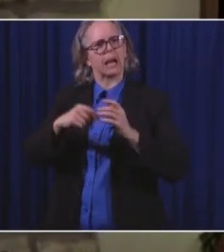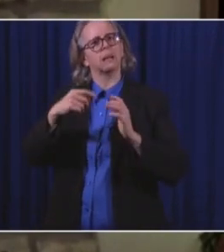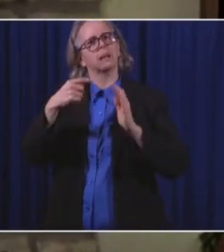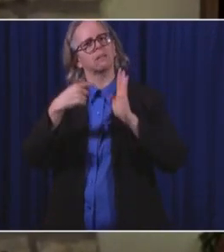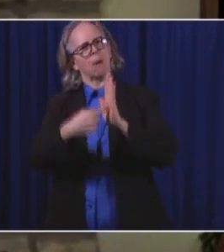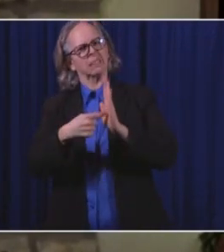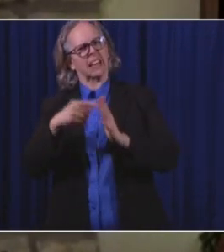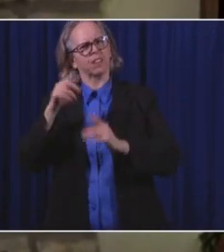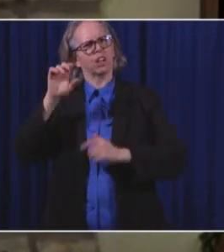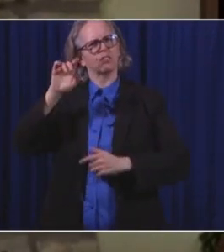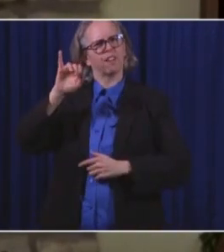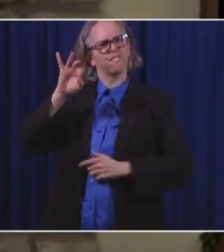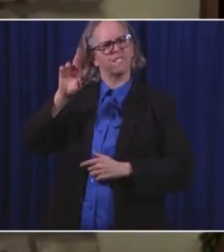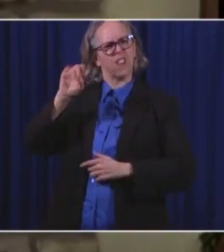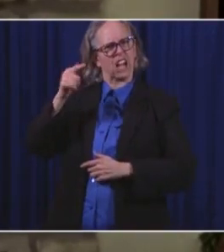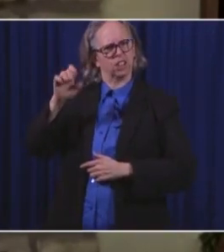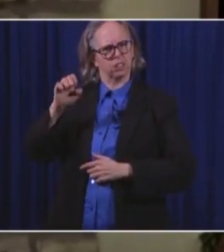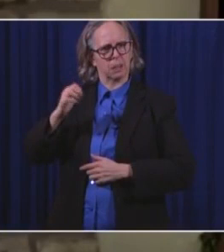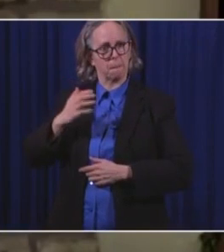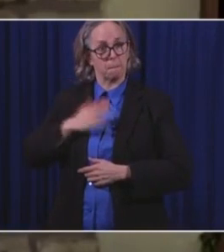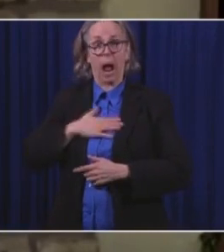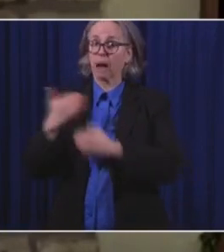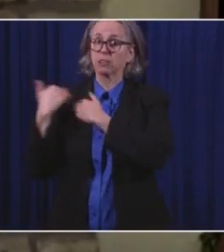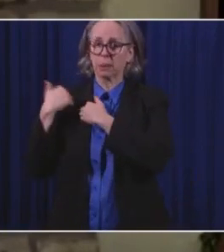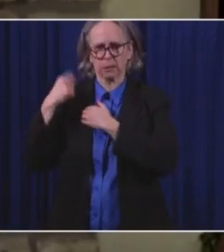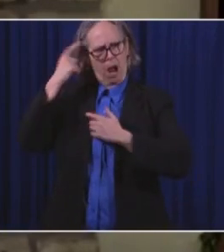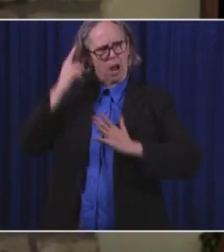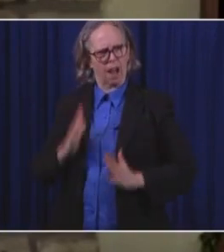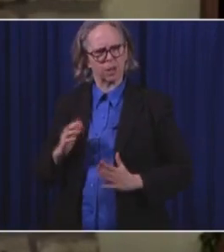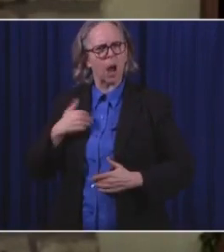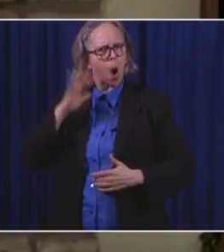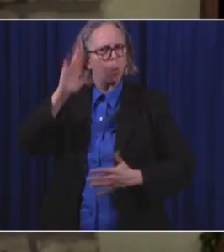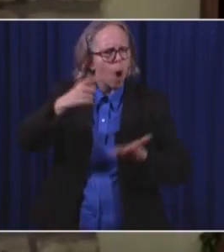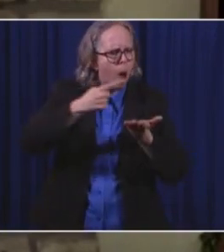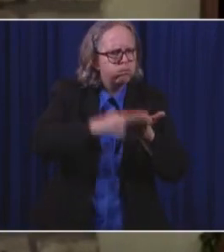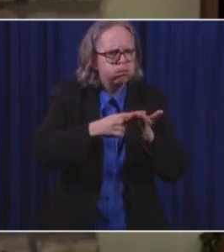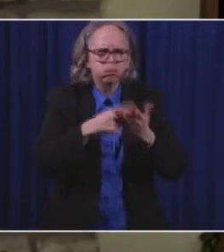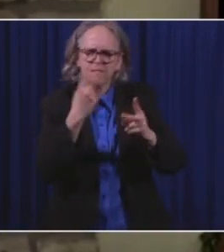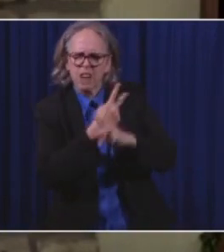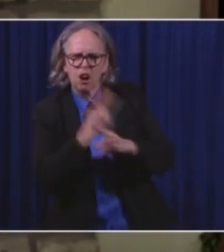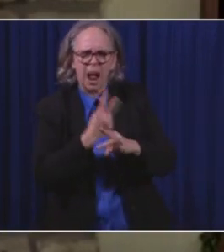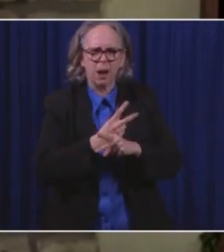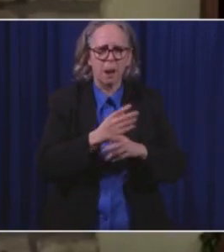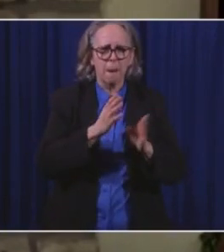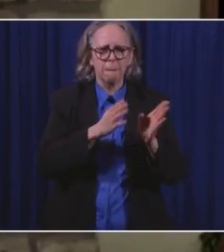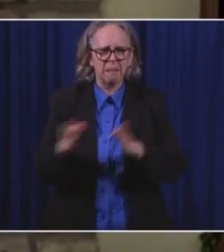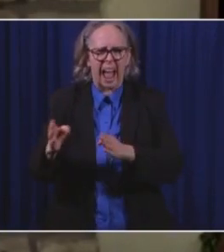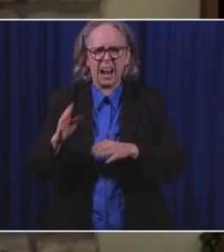I intend to do it. But I don't know, what we will be doing or what the date will be.